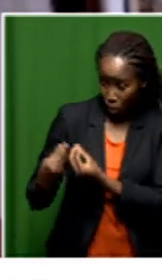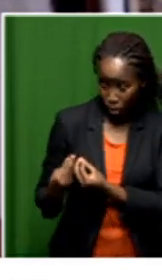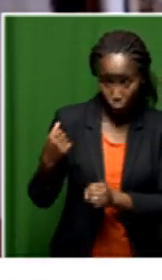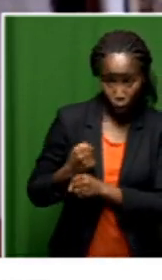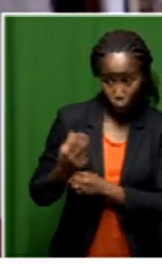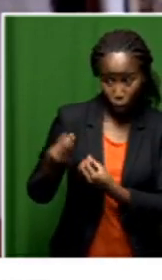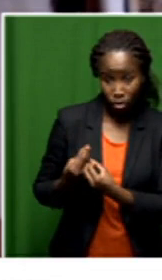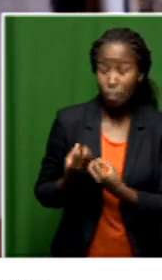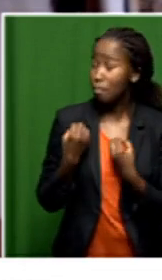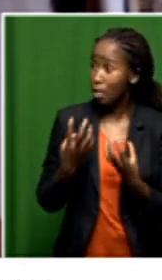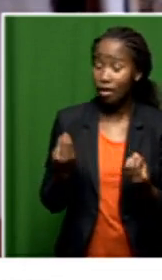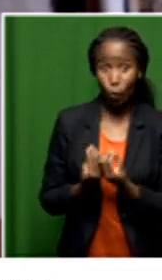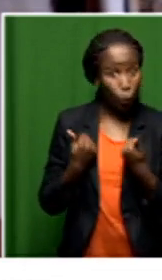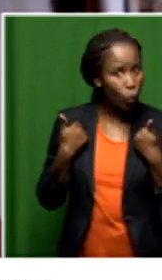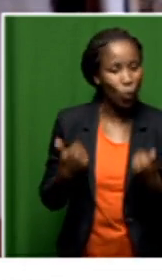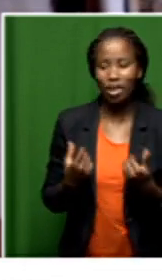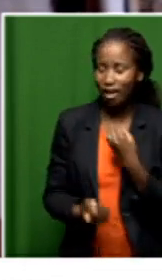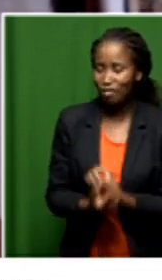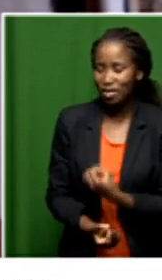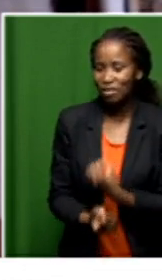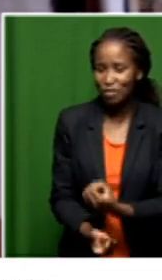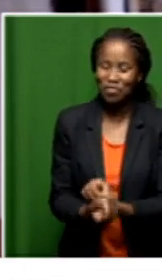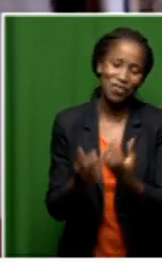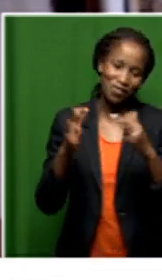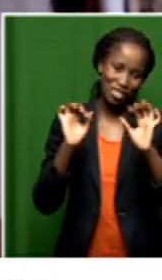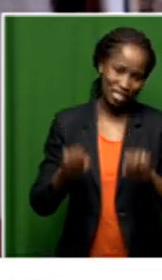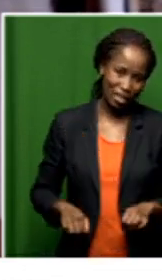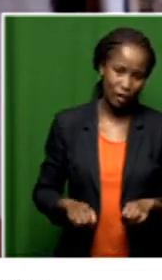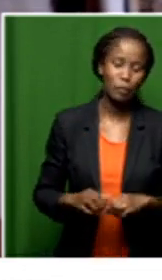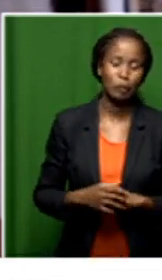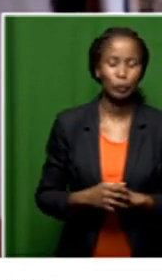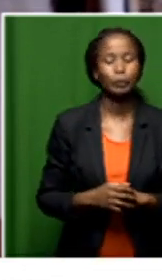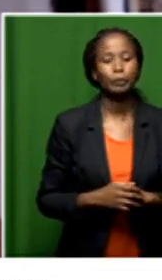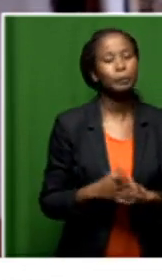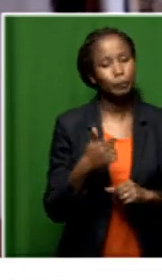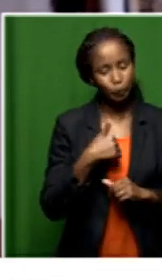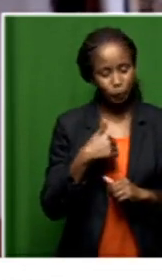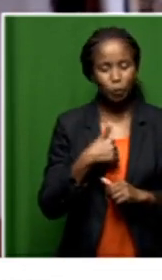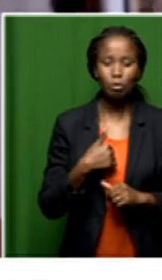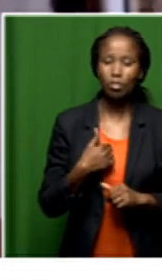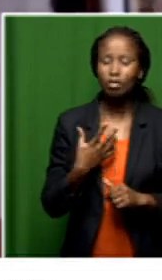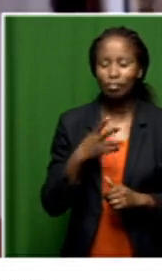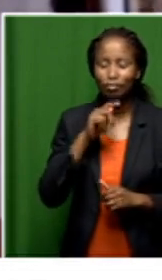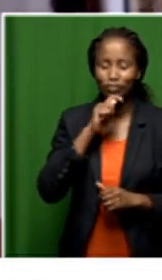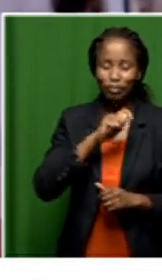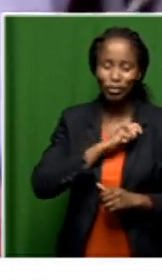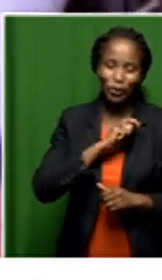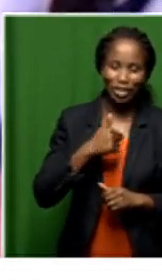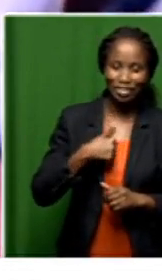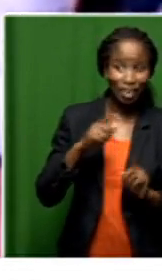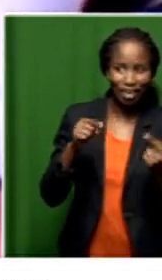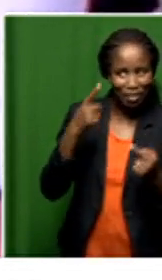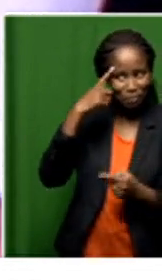have happened, so many good things. See what I did there? Right. So many good things have happened. And I honestly cannot believe how